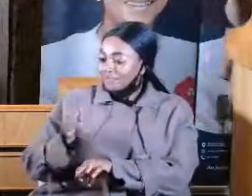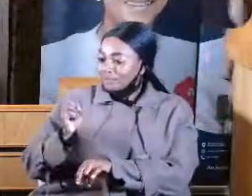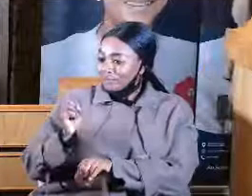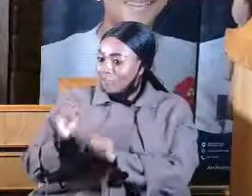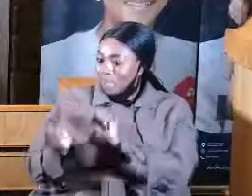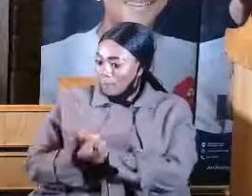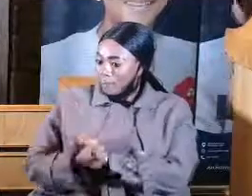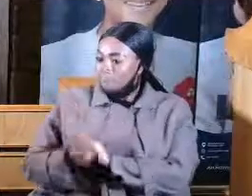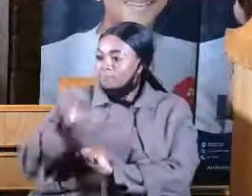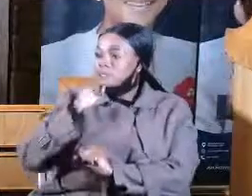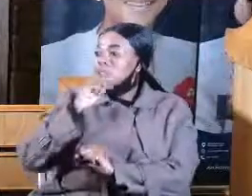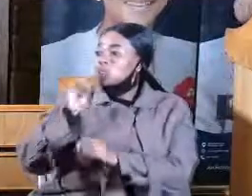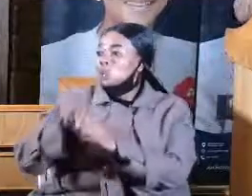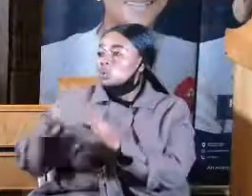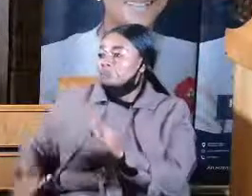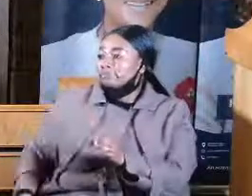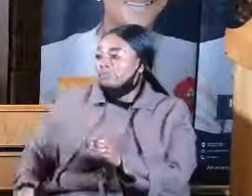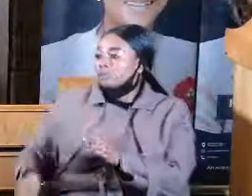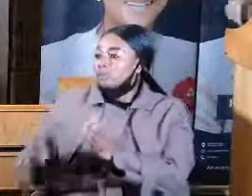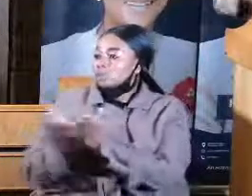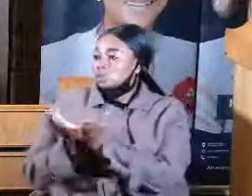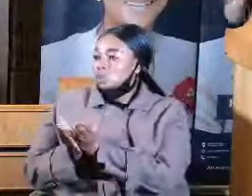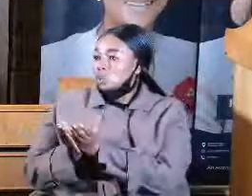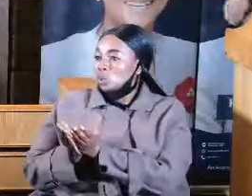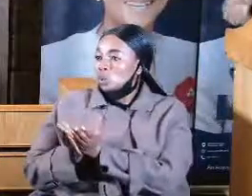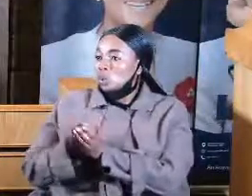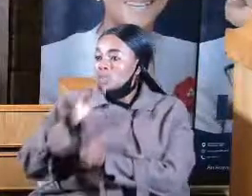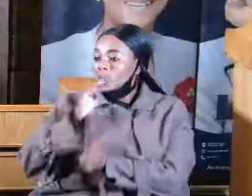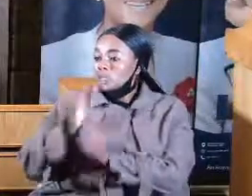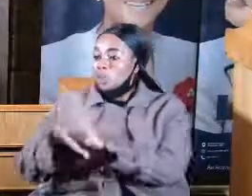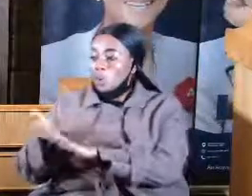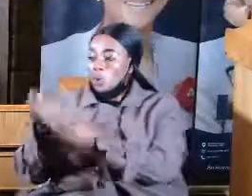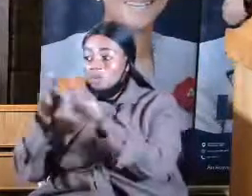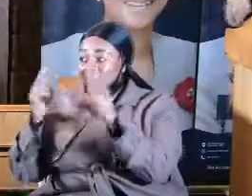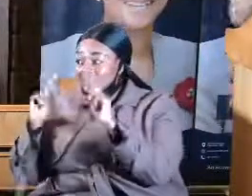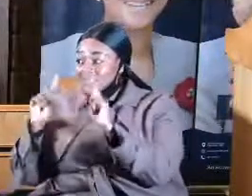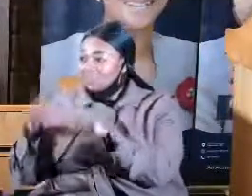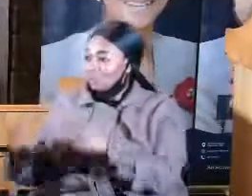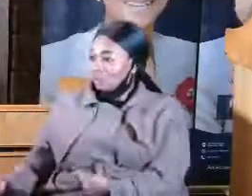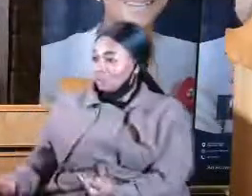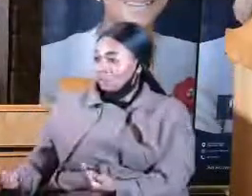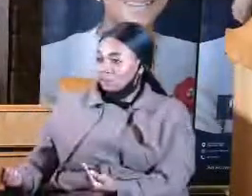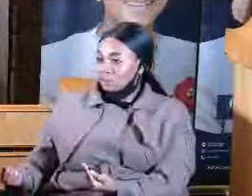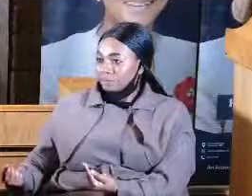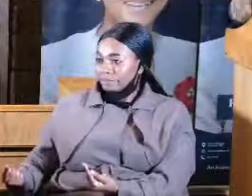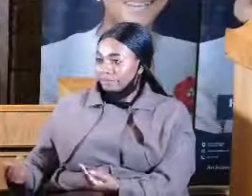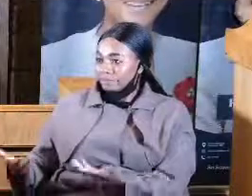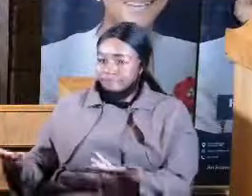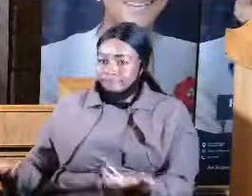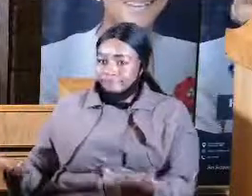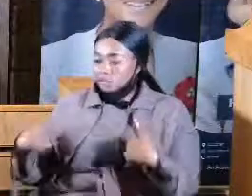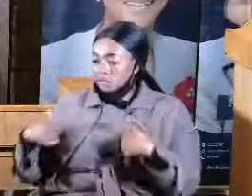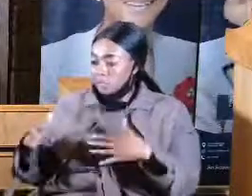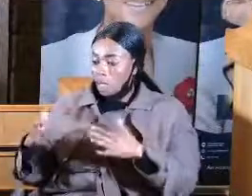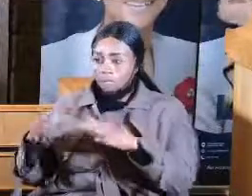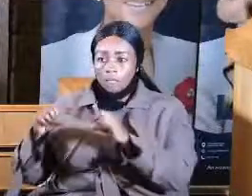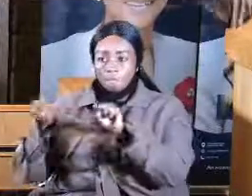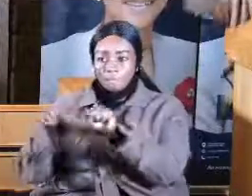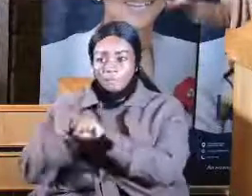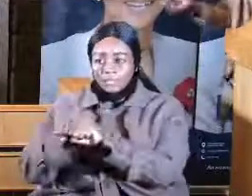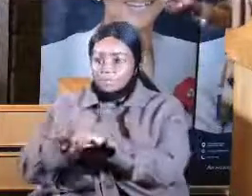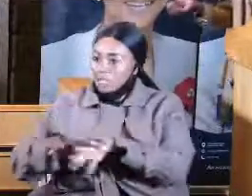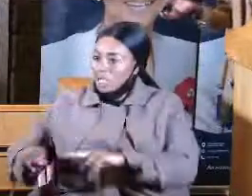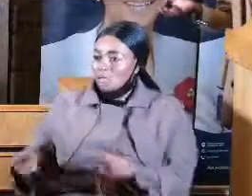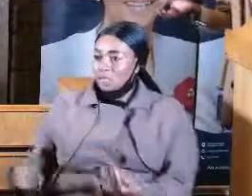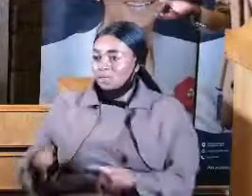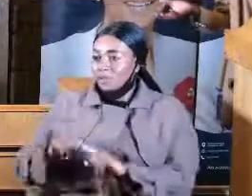greater dropout in schools. And that therefore they can't go to universities, they can't start businesses, because they don't